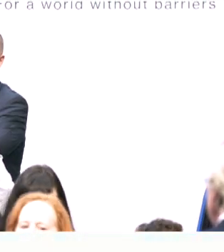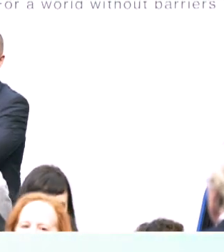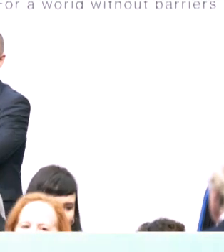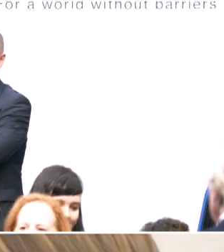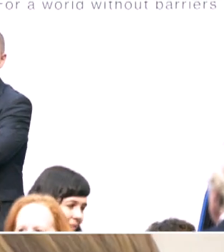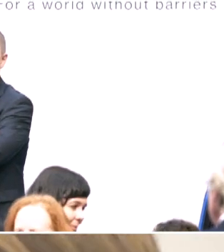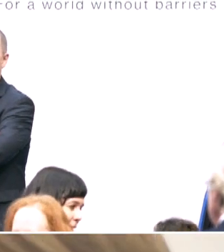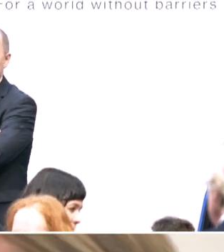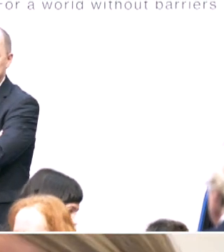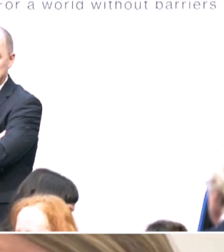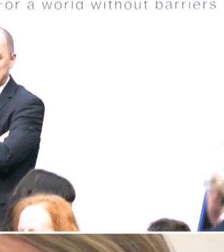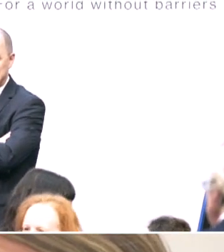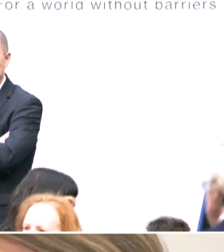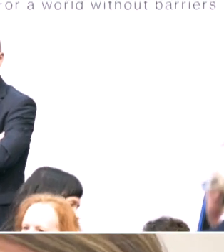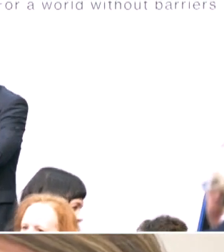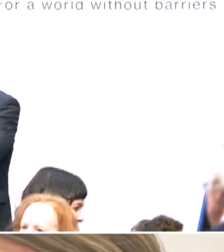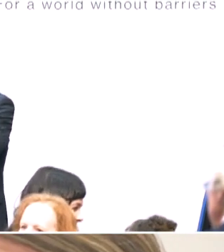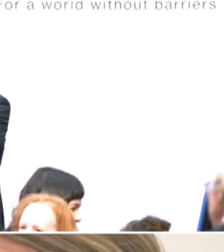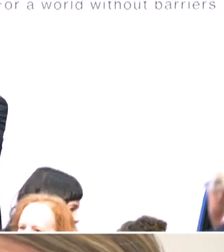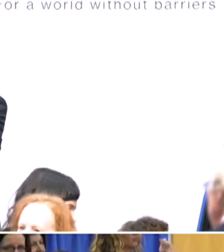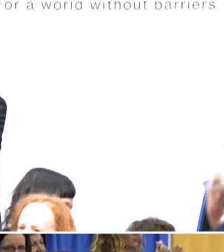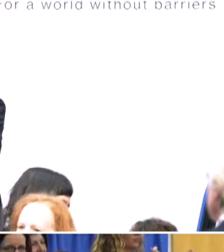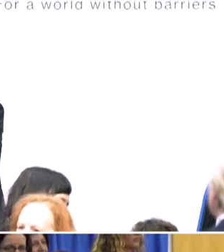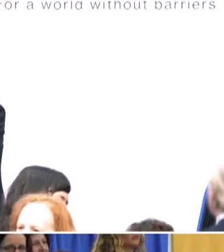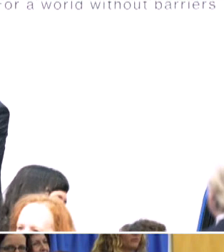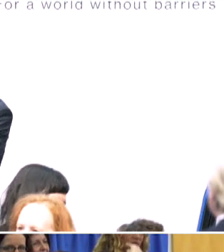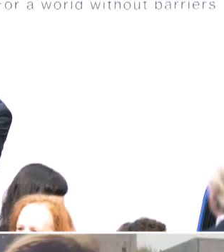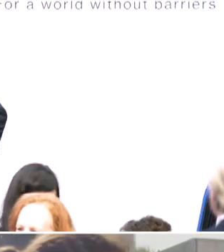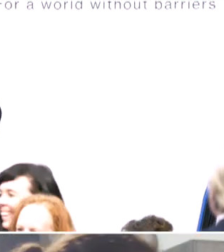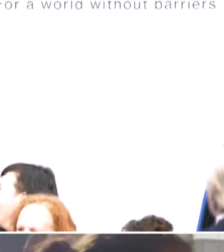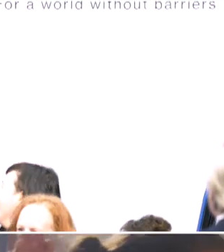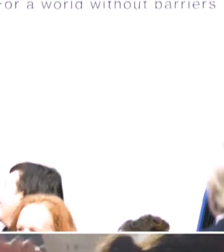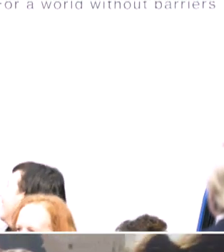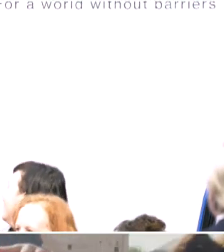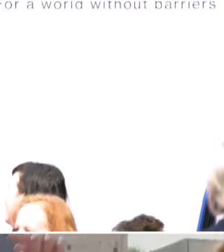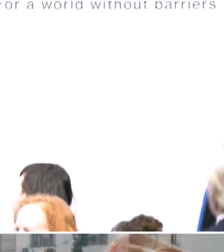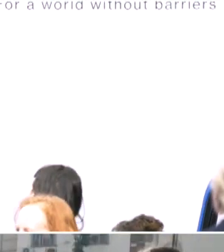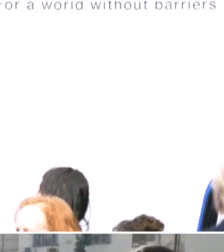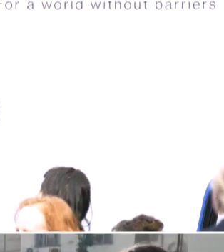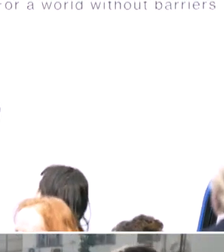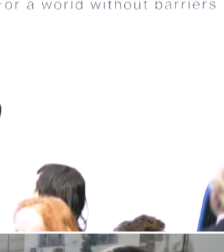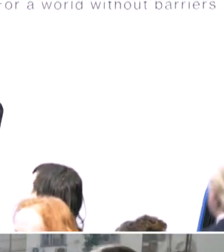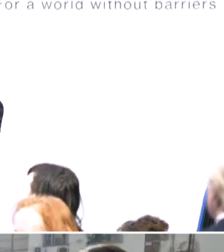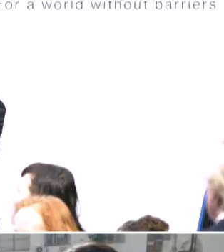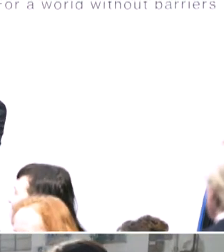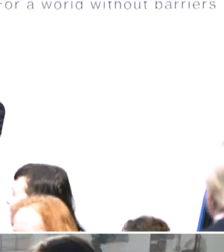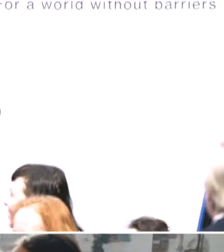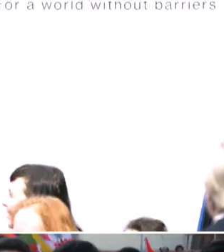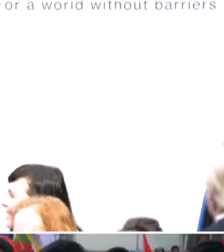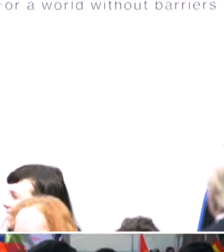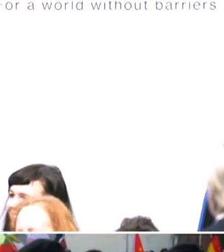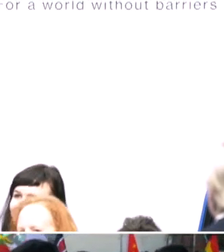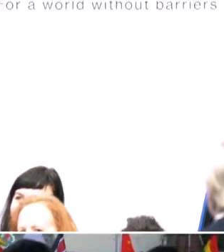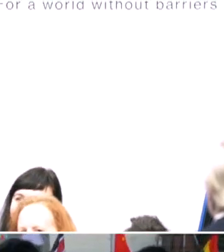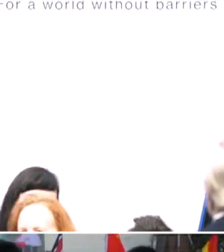world. 2 rows on the podium. Because we understand if we both I'm part of